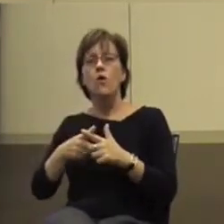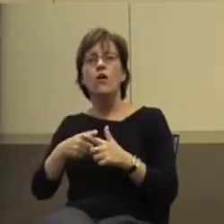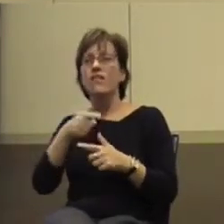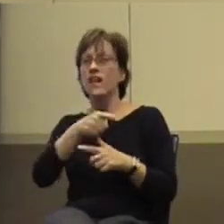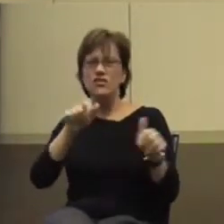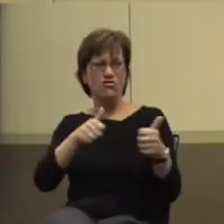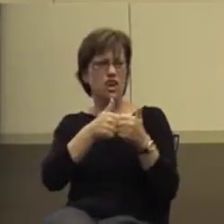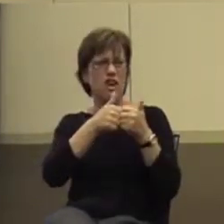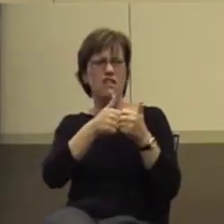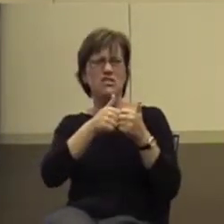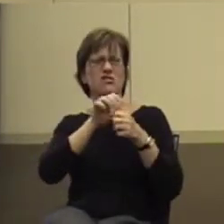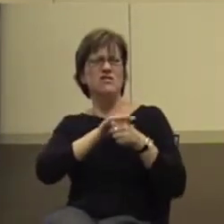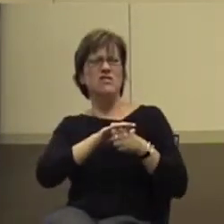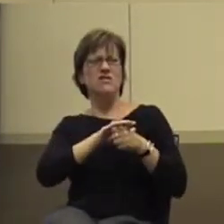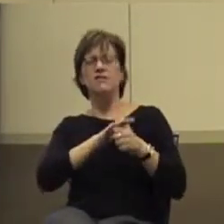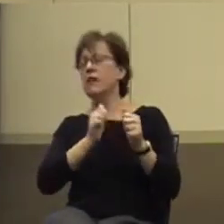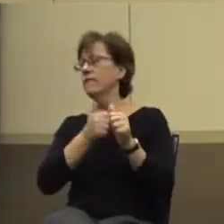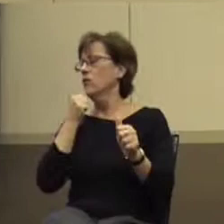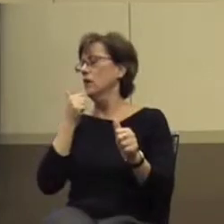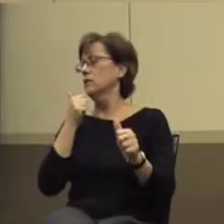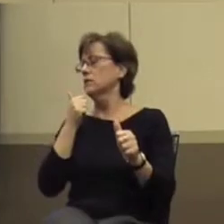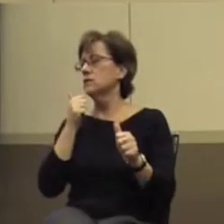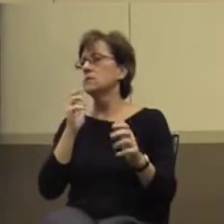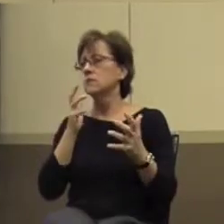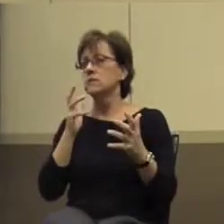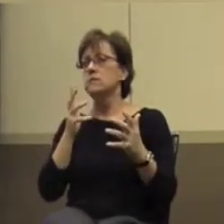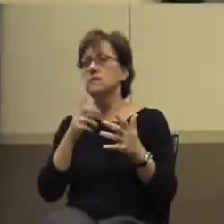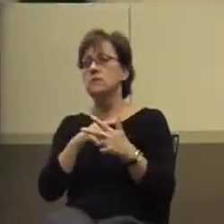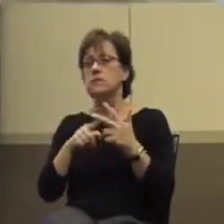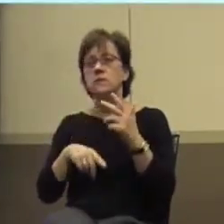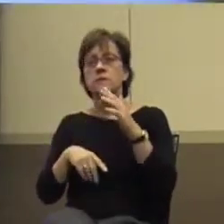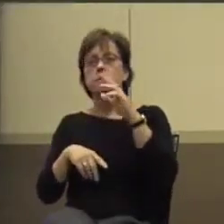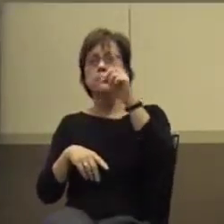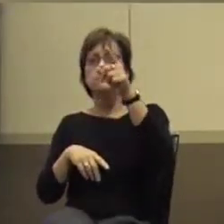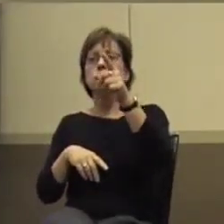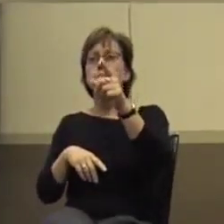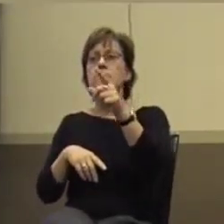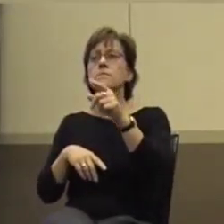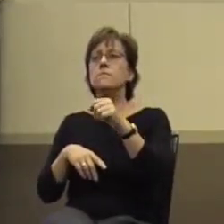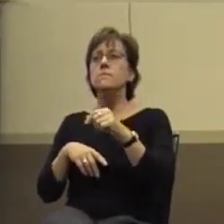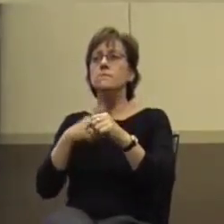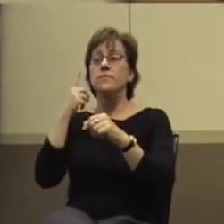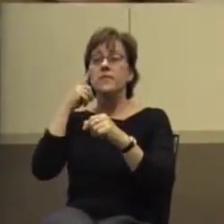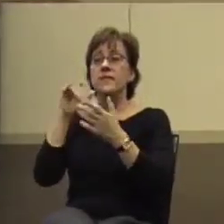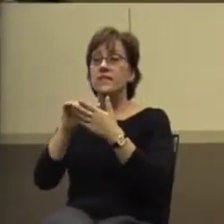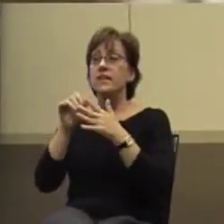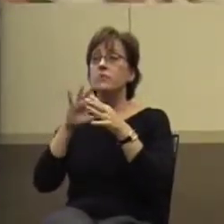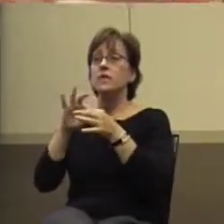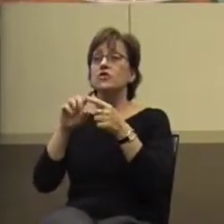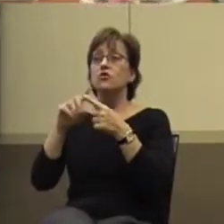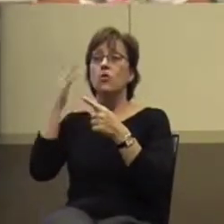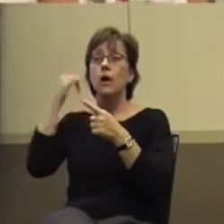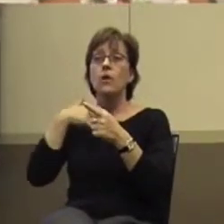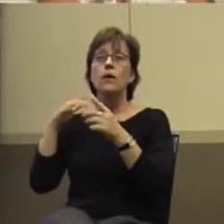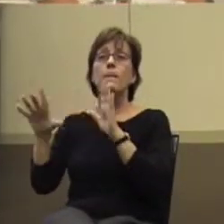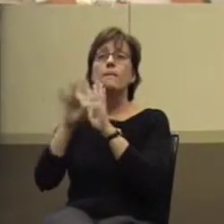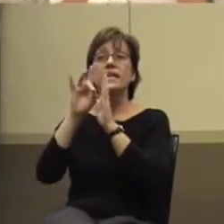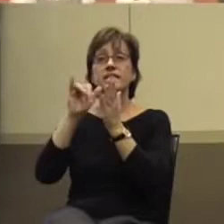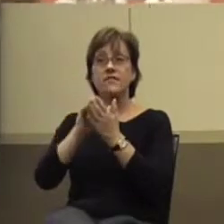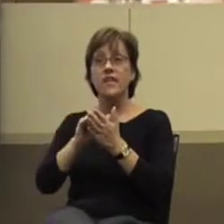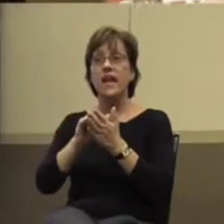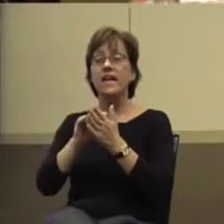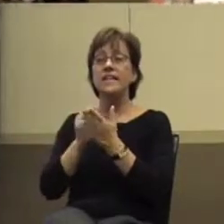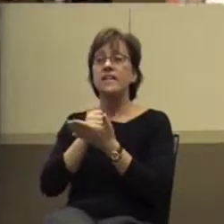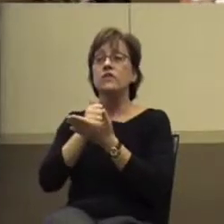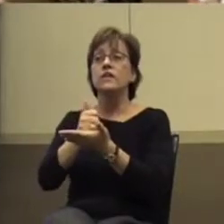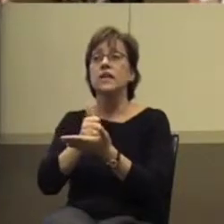challenging tasks, yeah. So what were you going to say? I think that relates to why we chose that intervention of giving her those